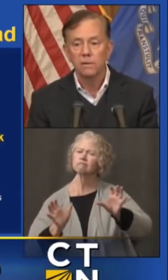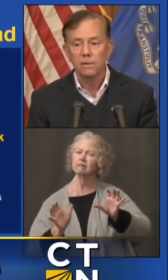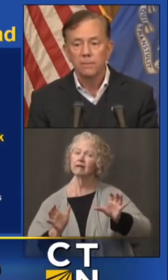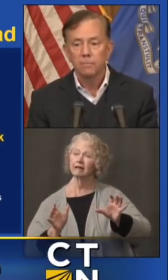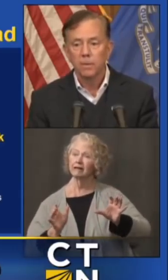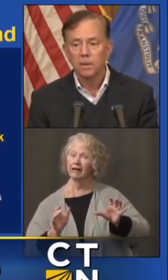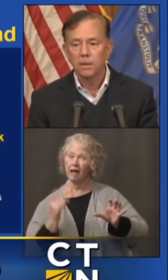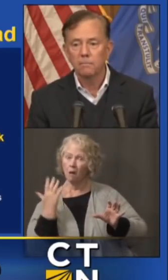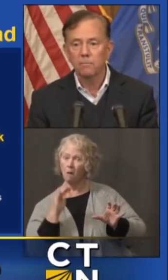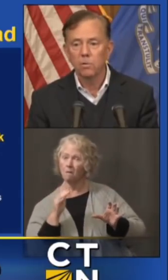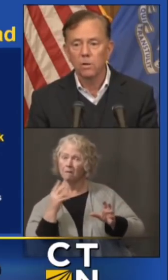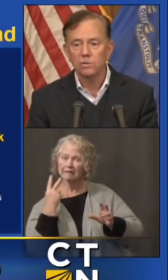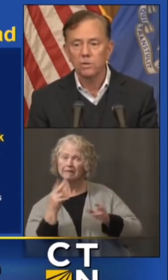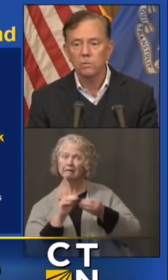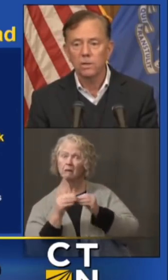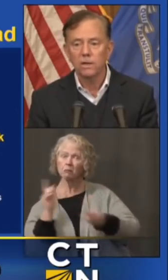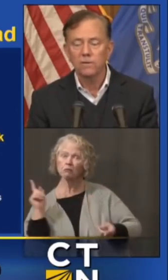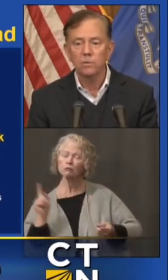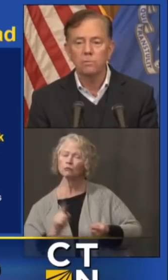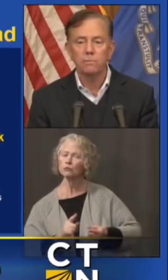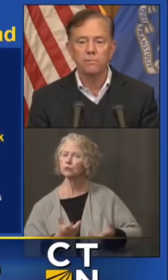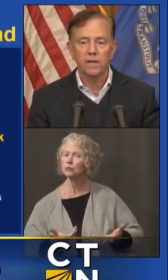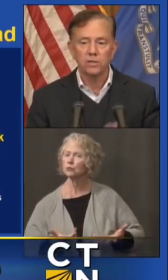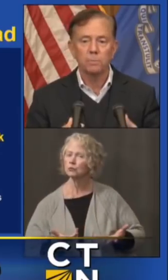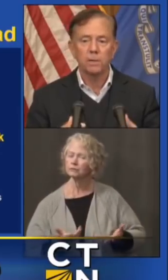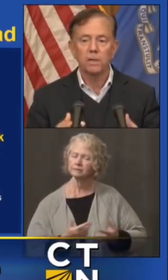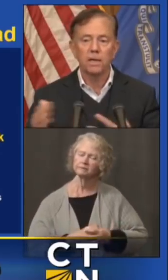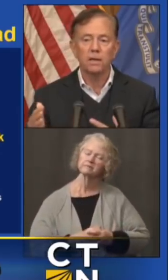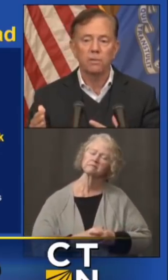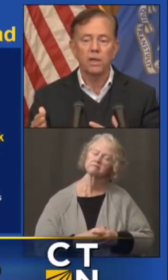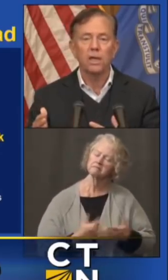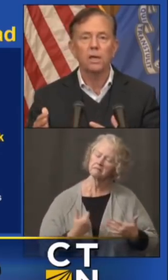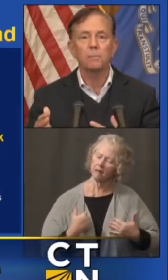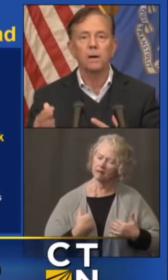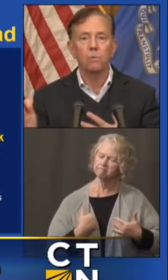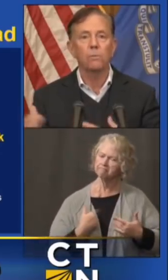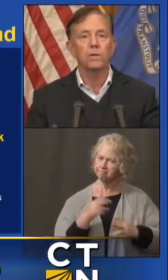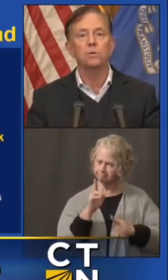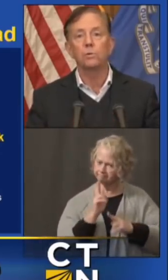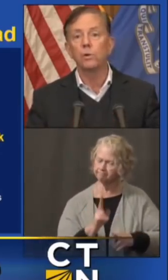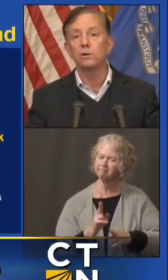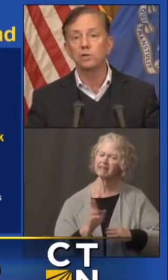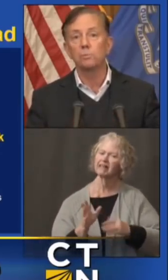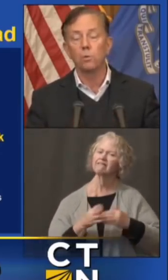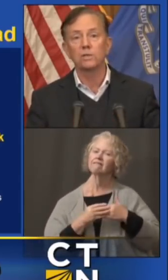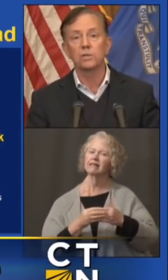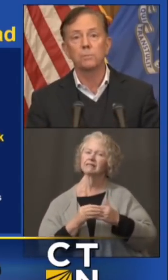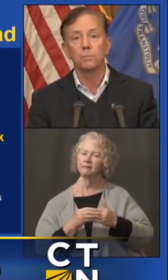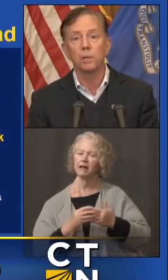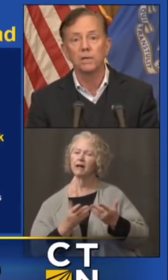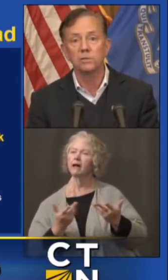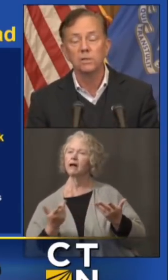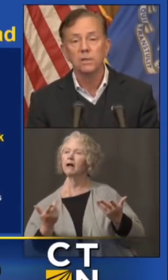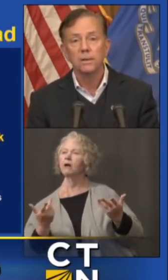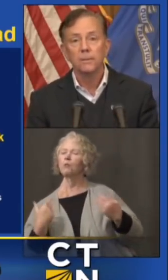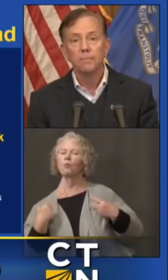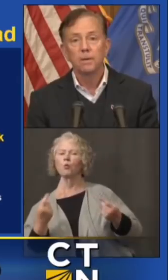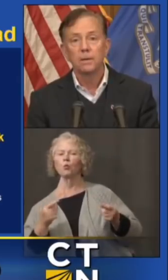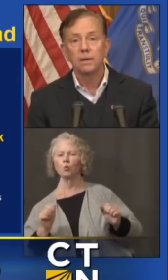enough. We're also giving you flexibility in thinking about what we do with winter sports, to be